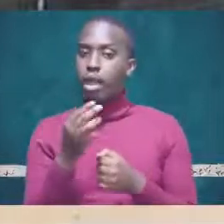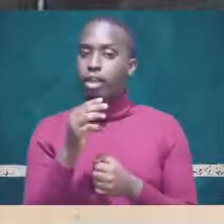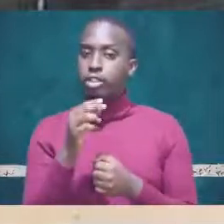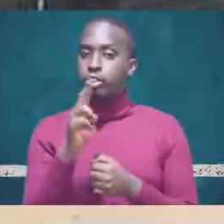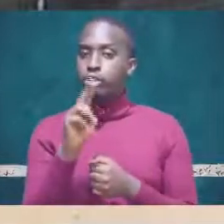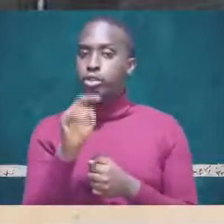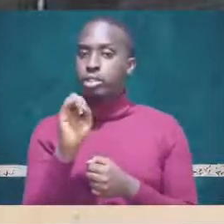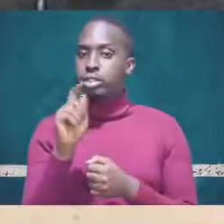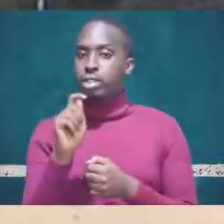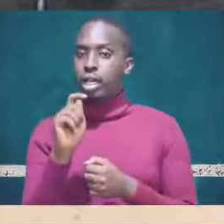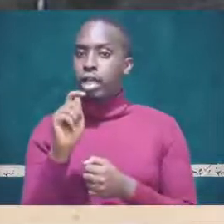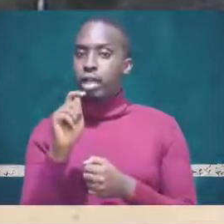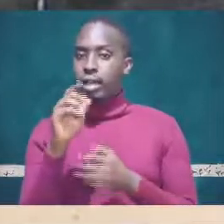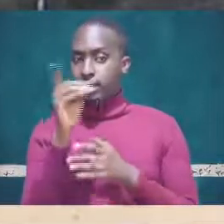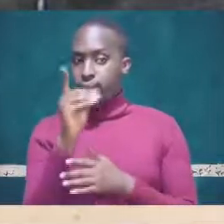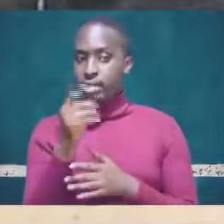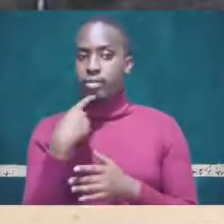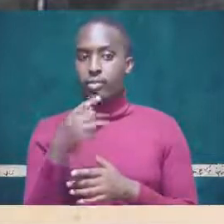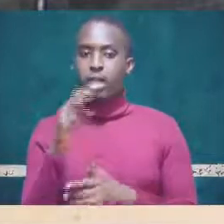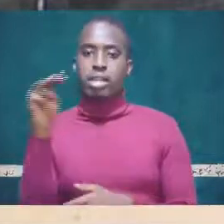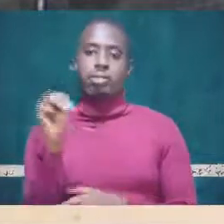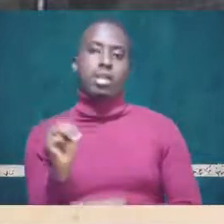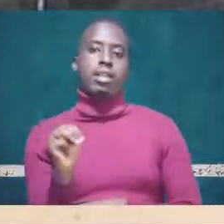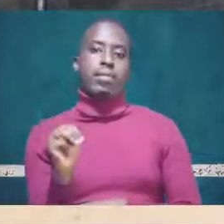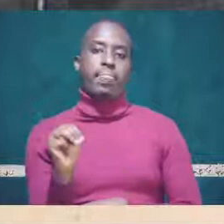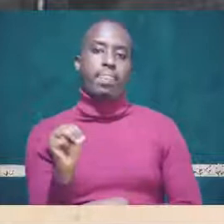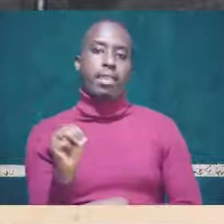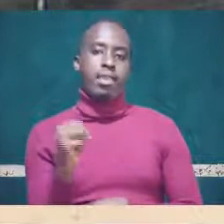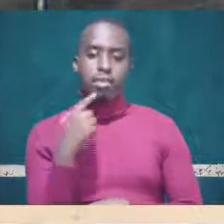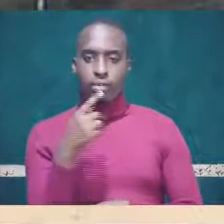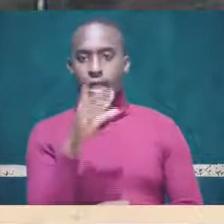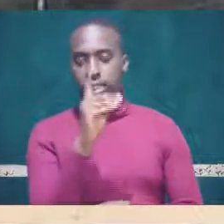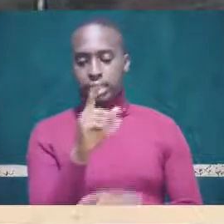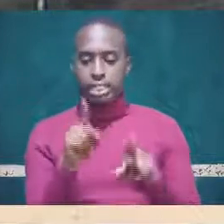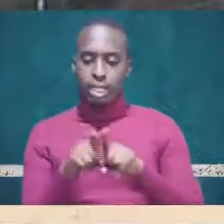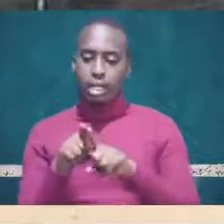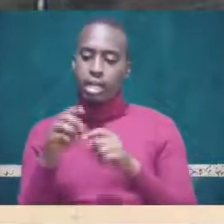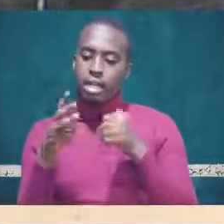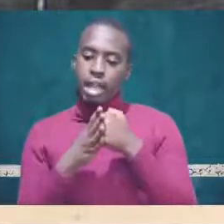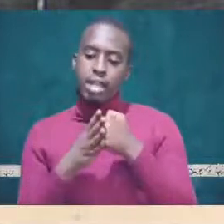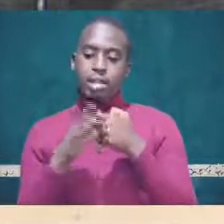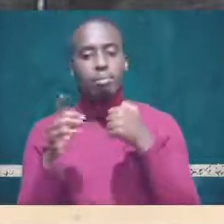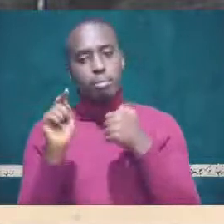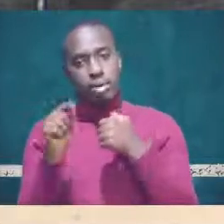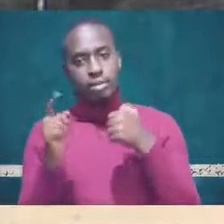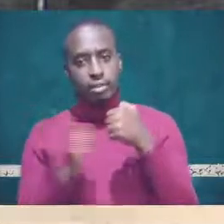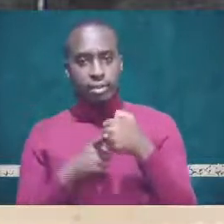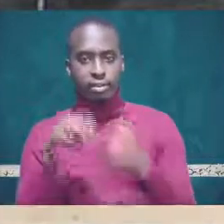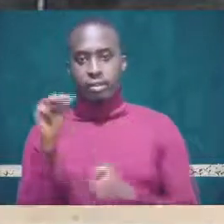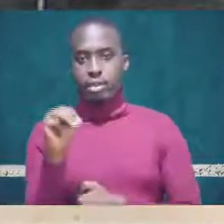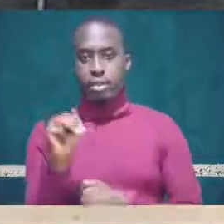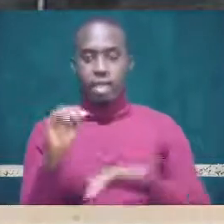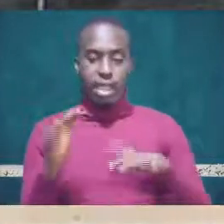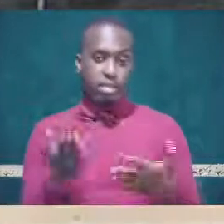of distance? It is going to be meters. So D is 9.6 meters. Is